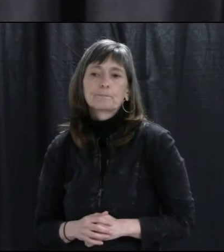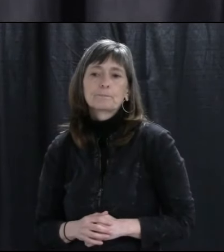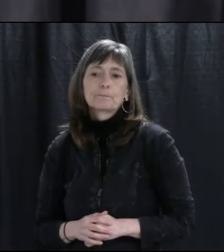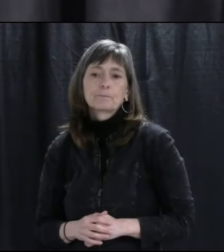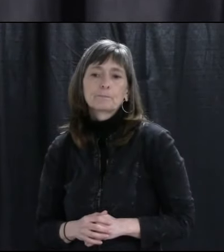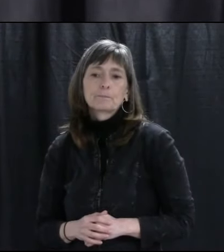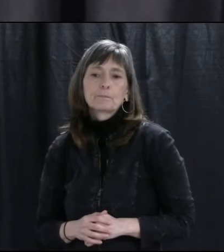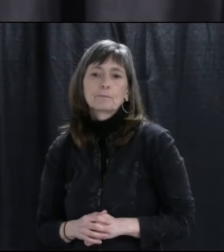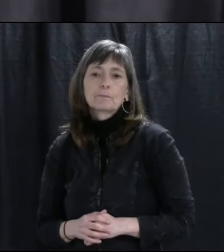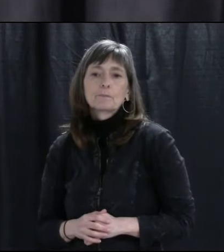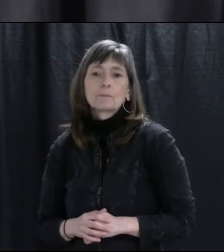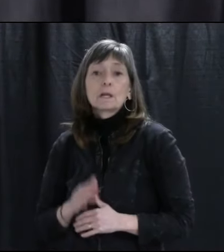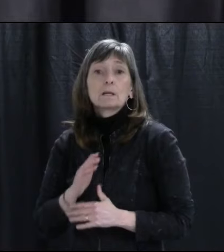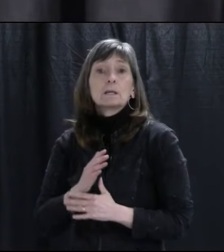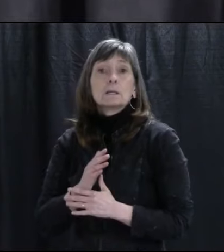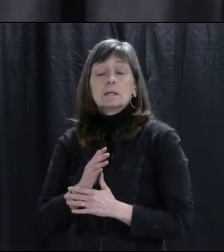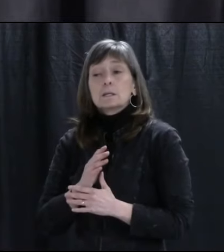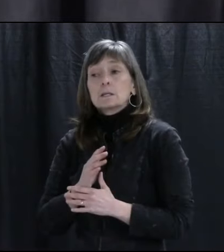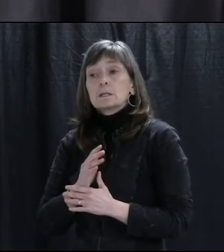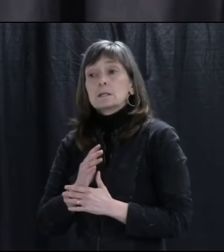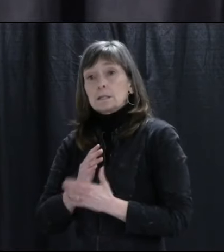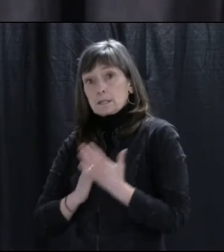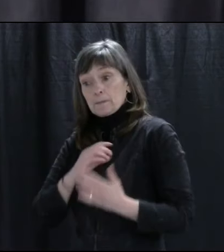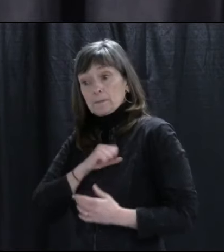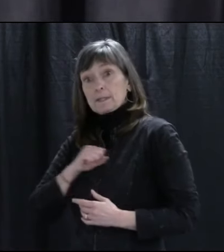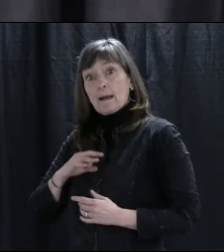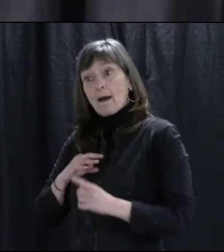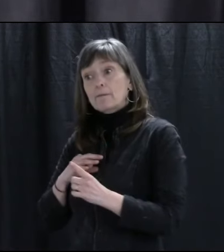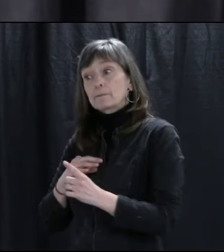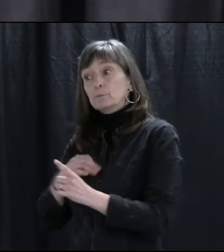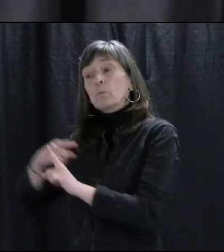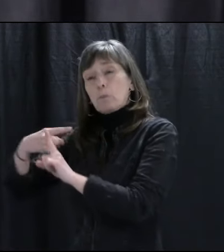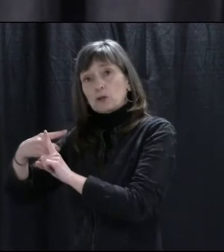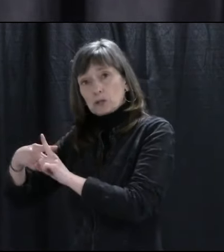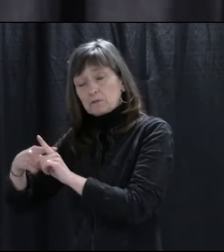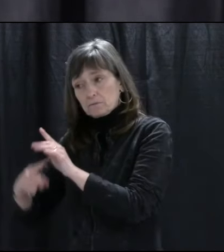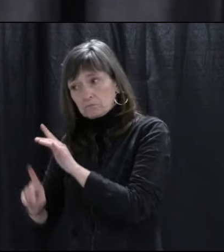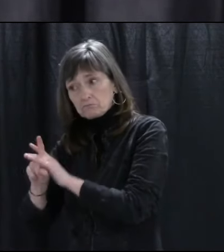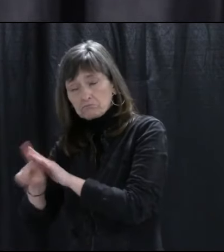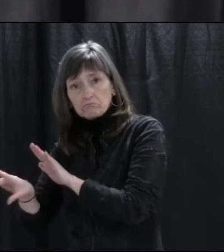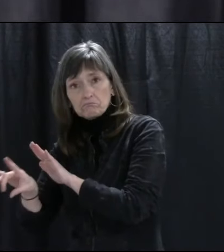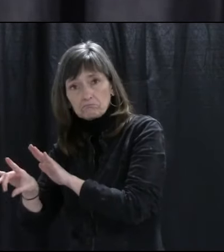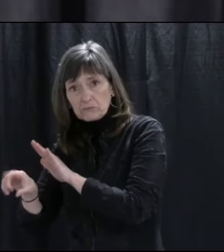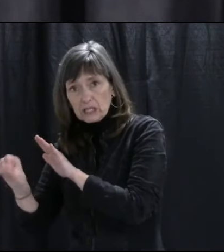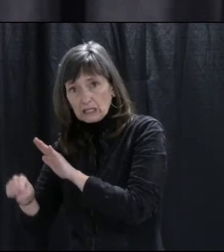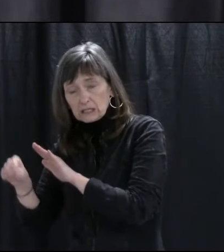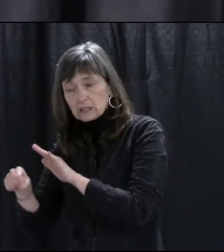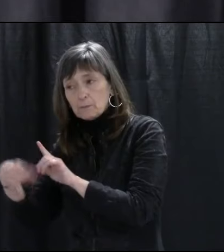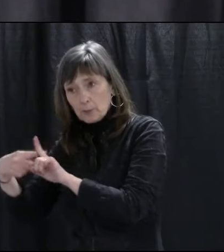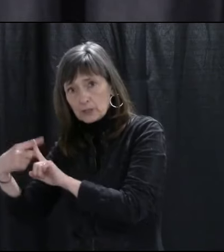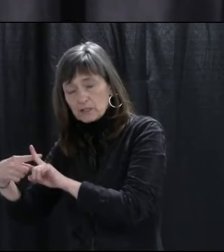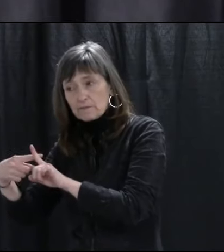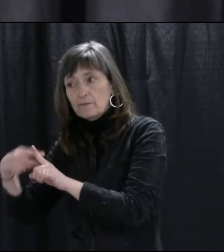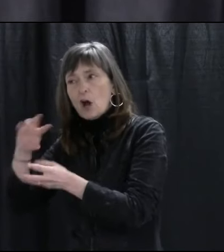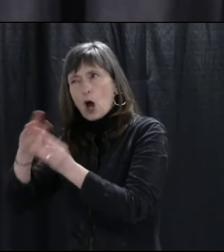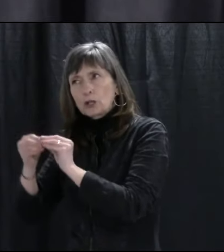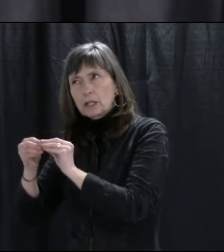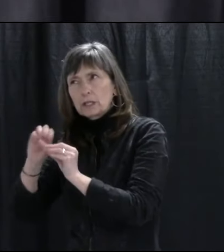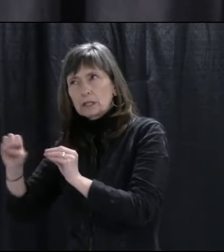have staff across Eastern Health who have tested positive. The total number in Eastern Health is